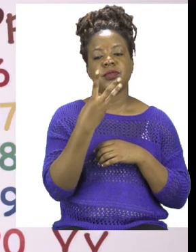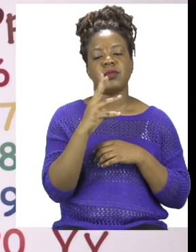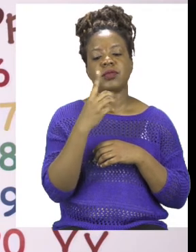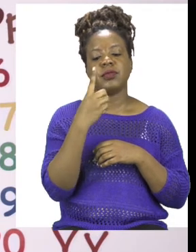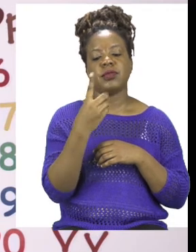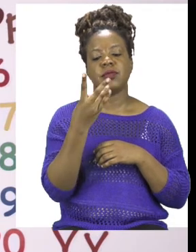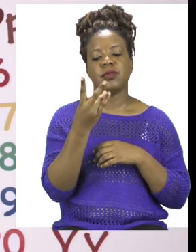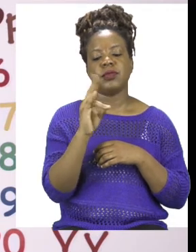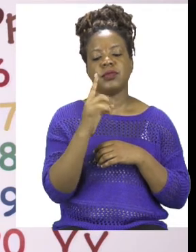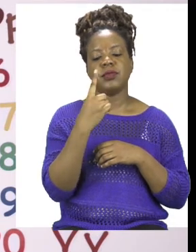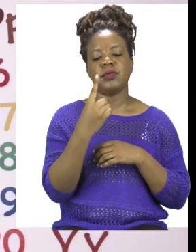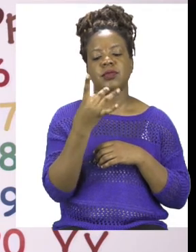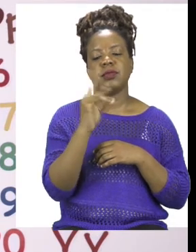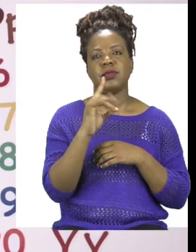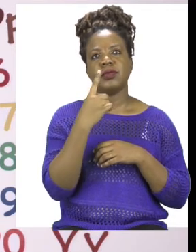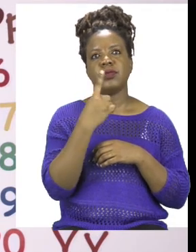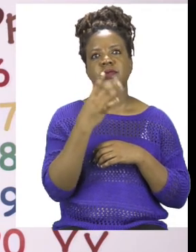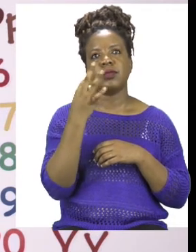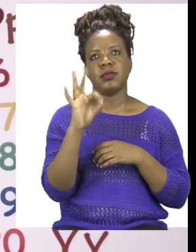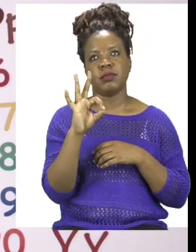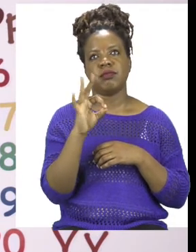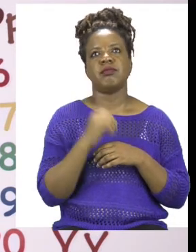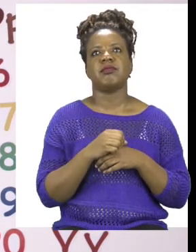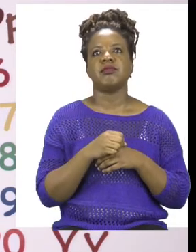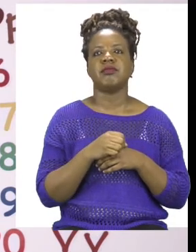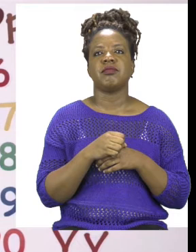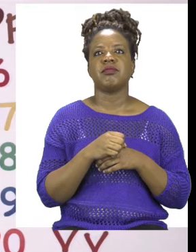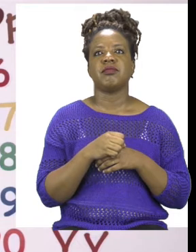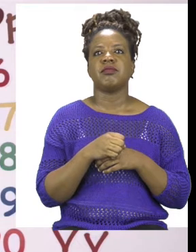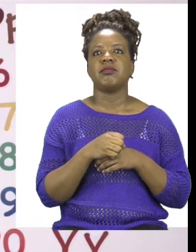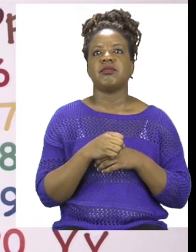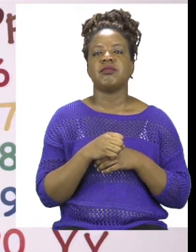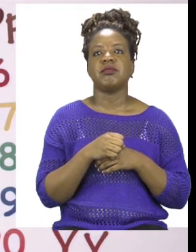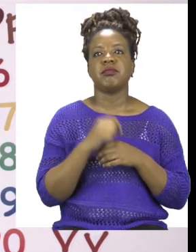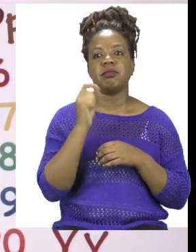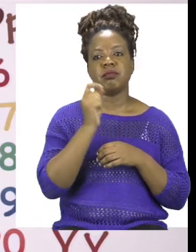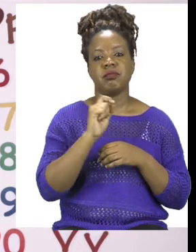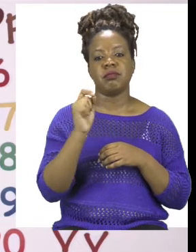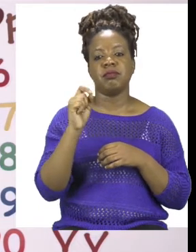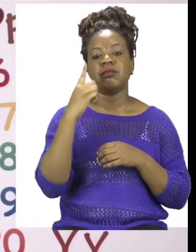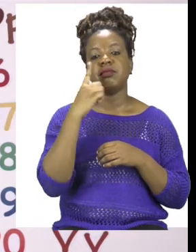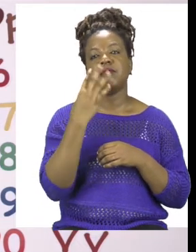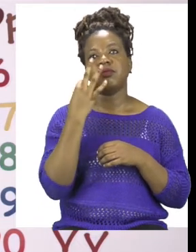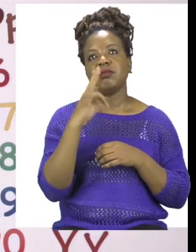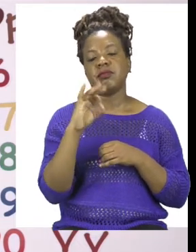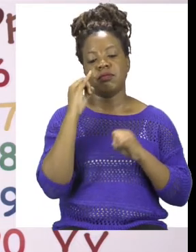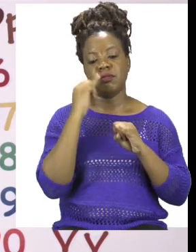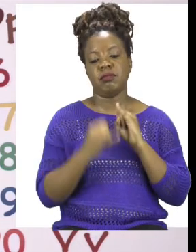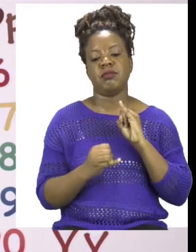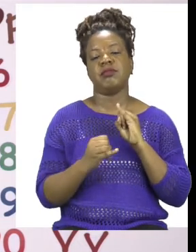16, 17, 18, 19. So we have 19 as